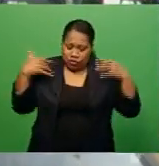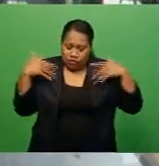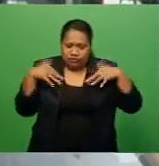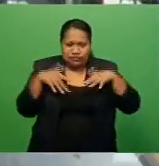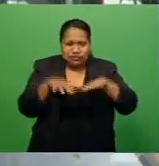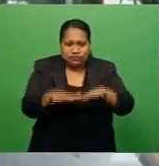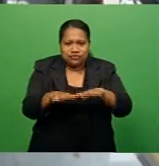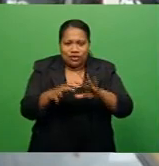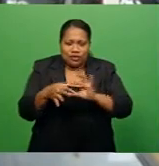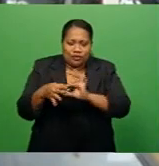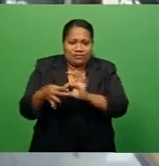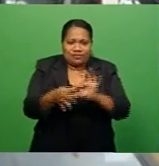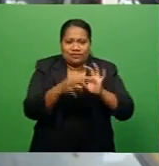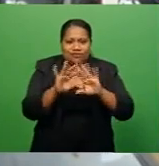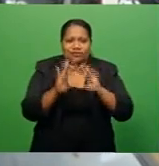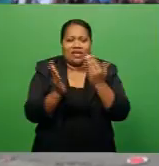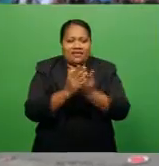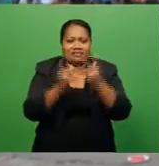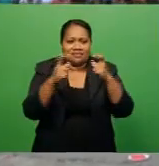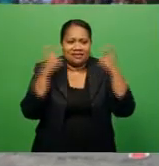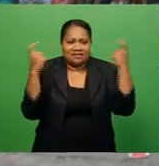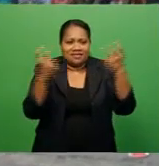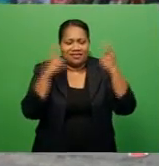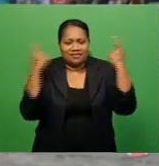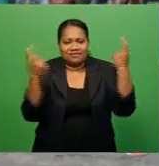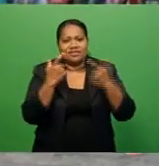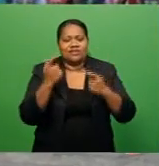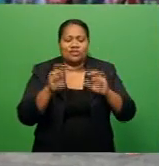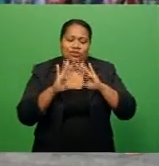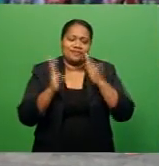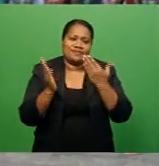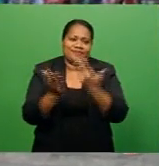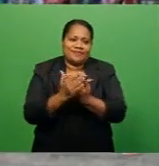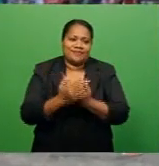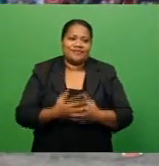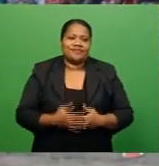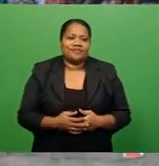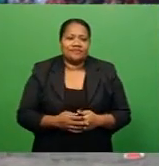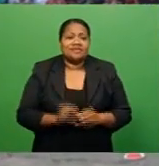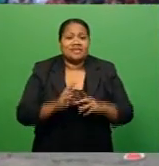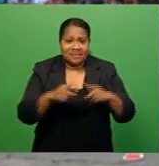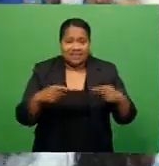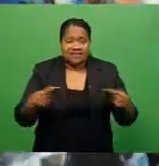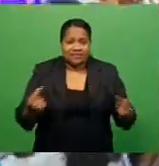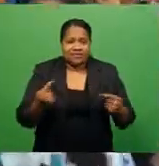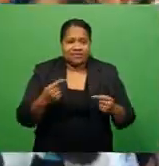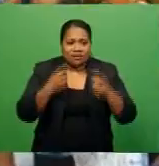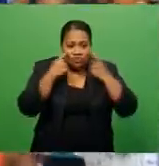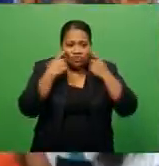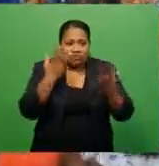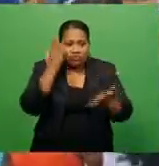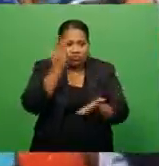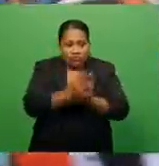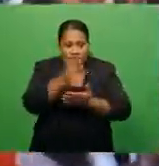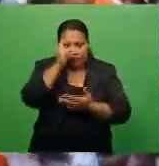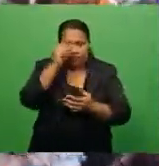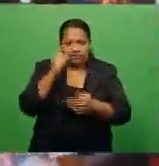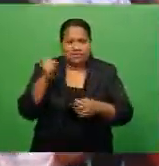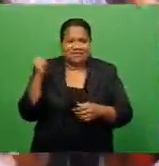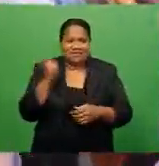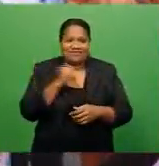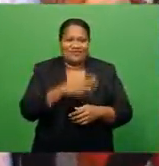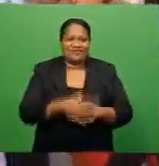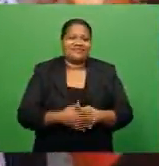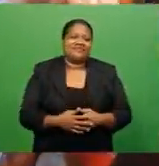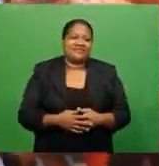backgrounds together to come and celebrate Holi in togetherness, something which reflects the true Fijian spirit. Holi signifies the victory of good